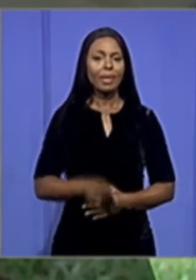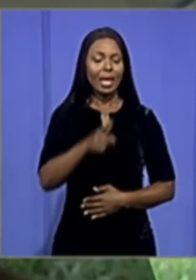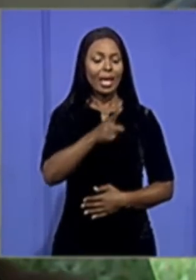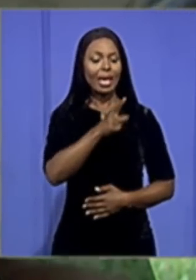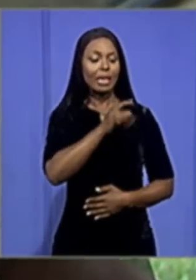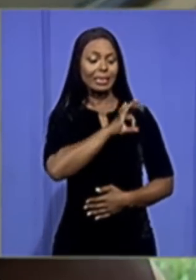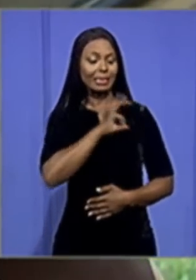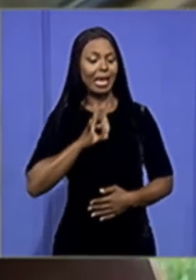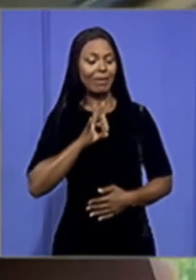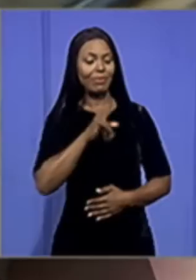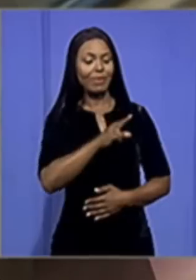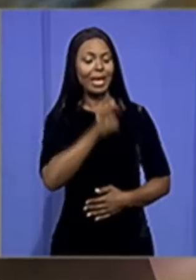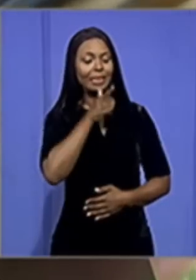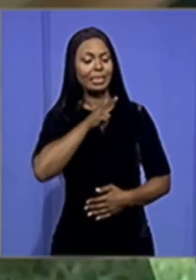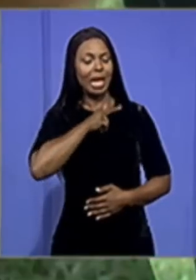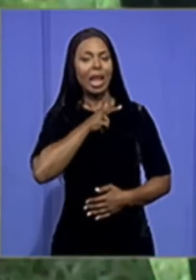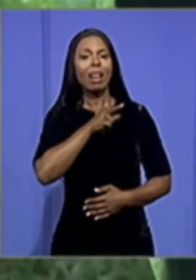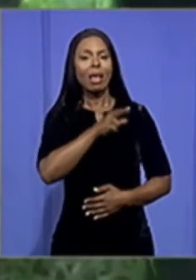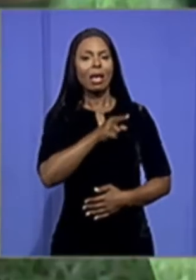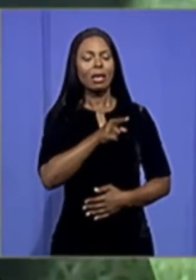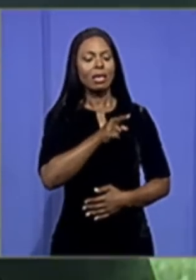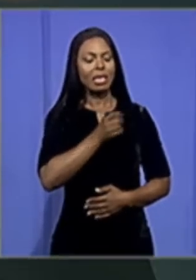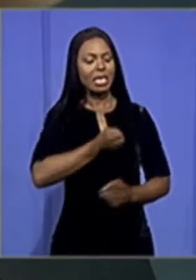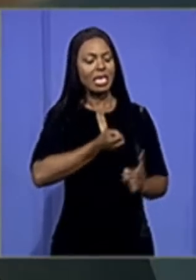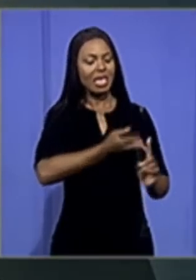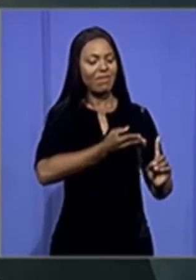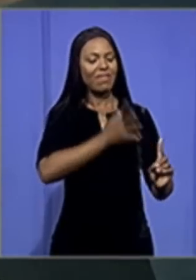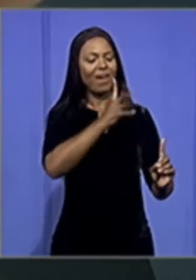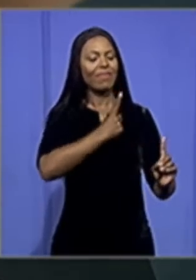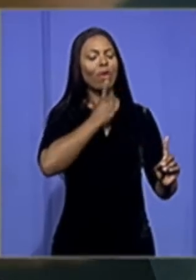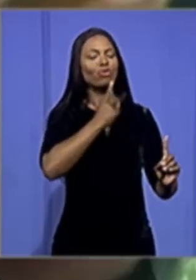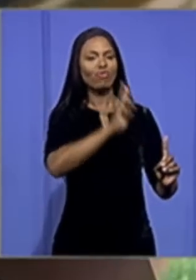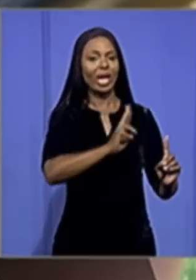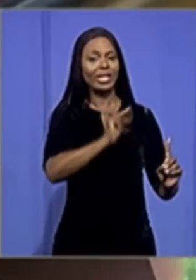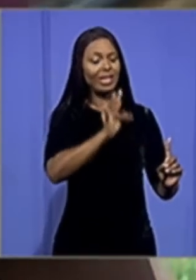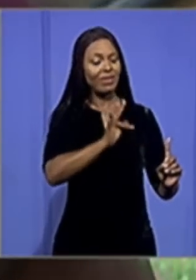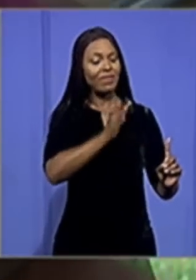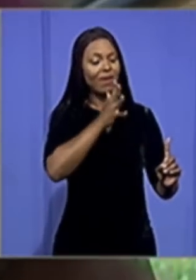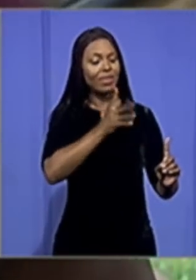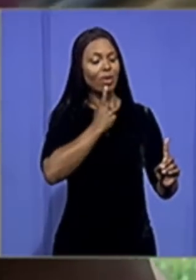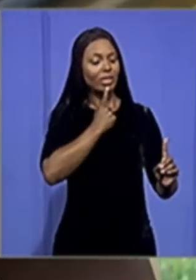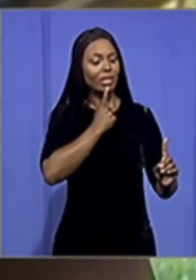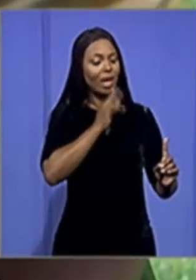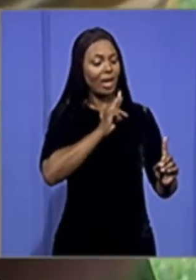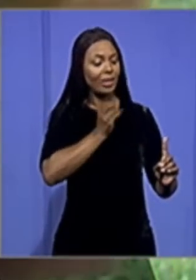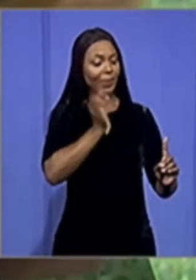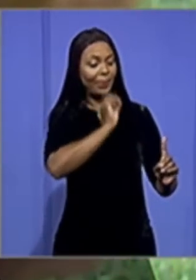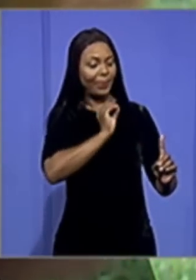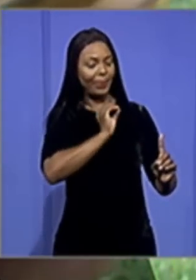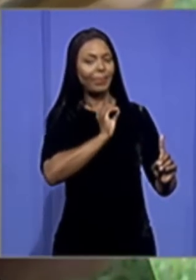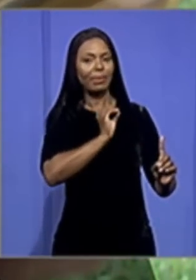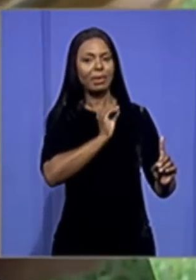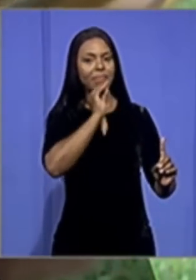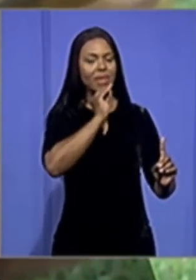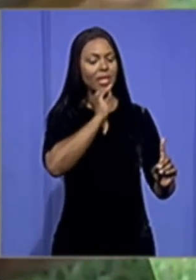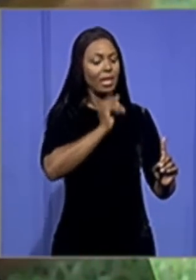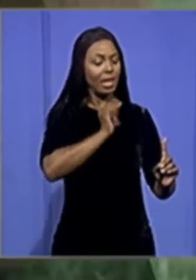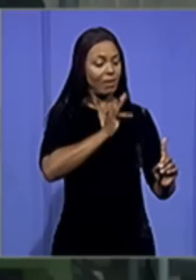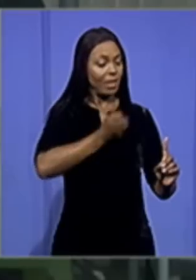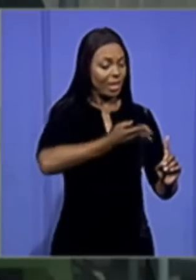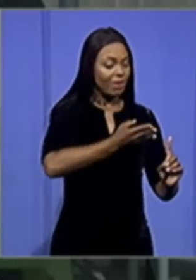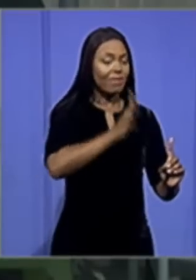o tlo kgona go tsala a o phwa o re tsokoma ga o tsokoma rakeng ga na 5,000 o tshwanetse go go